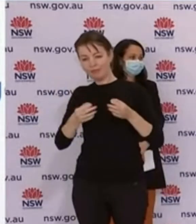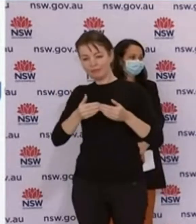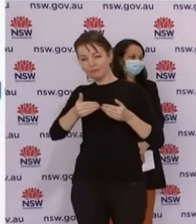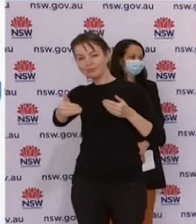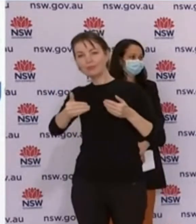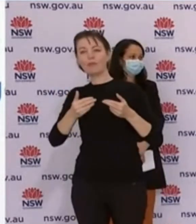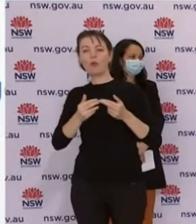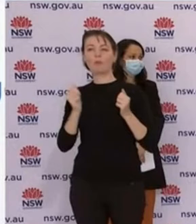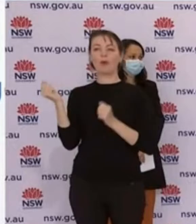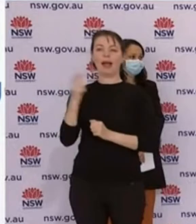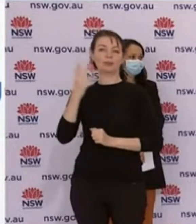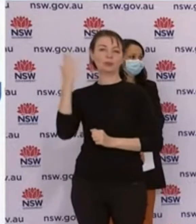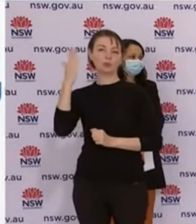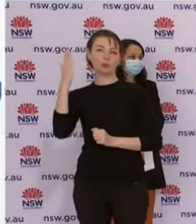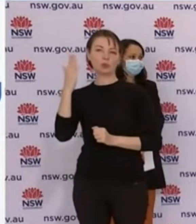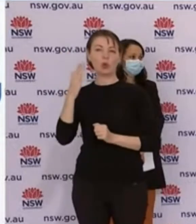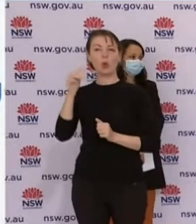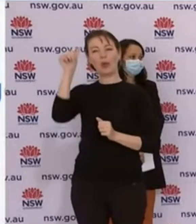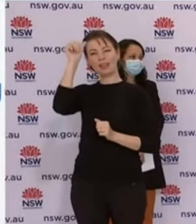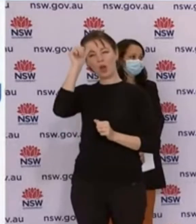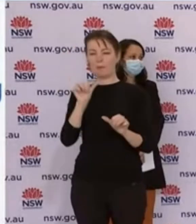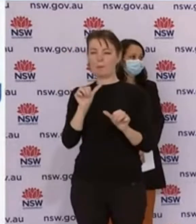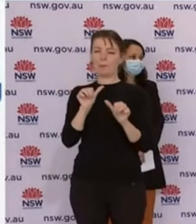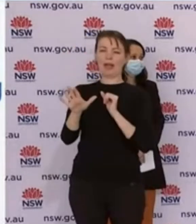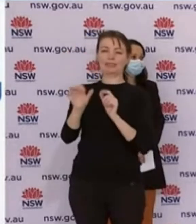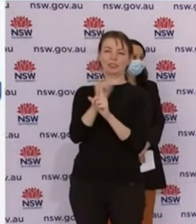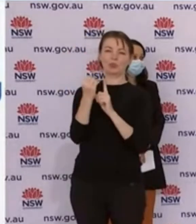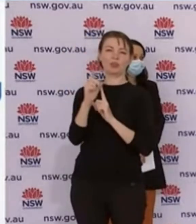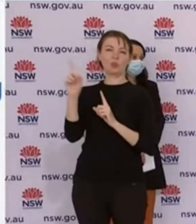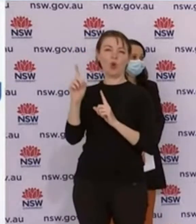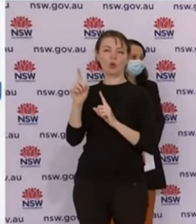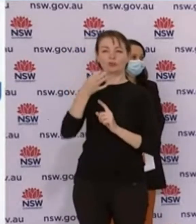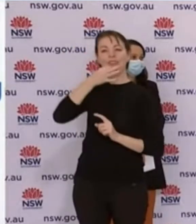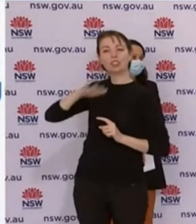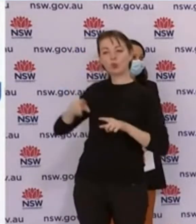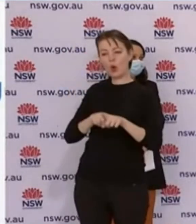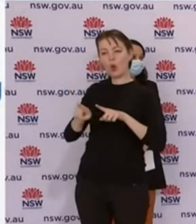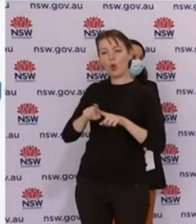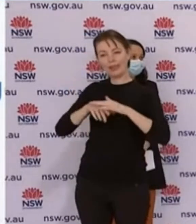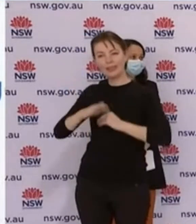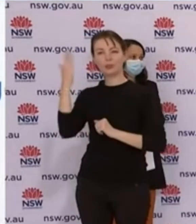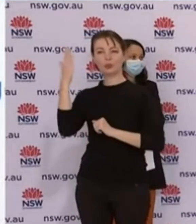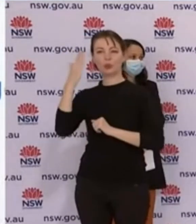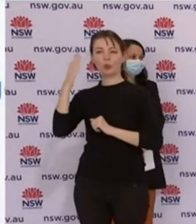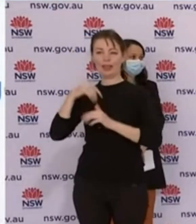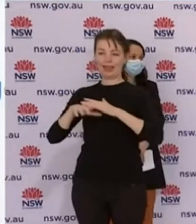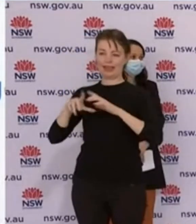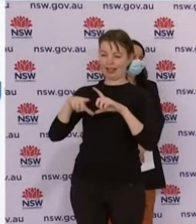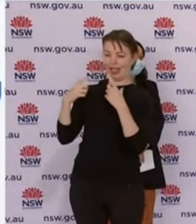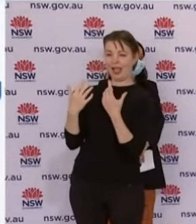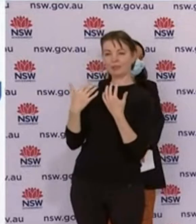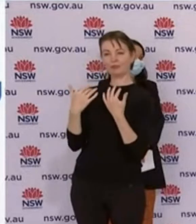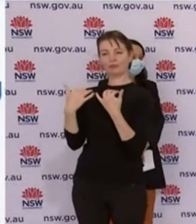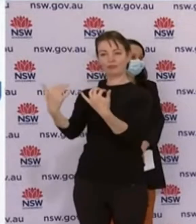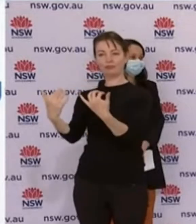We know that the best teaching and learning happens in the classroom, but we also know it's really important for the social and emotional wellbeing of our students to be with their